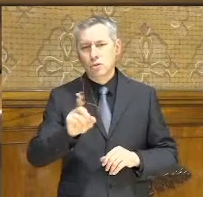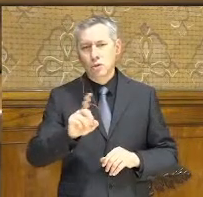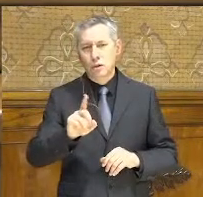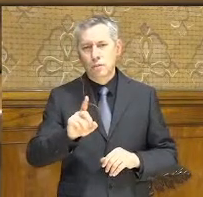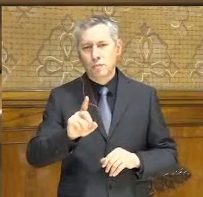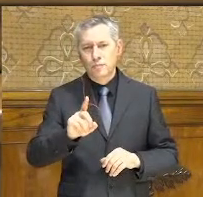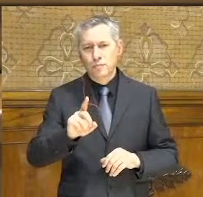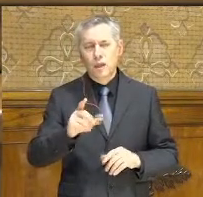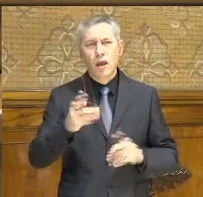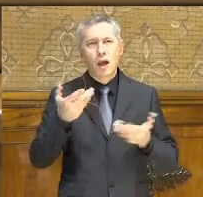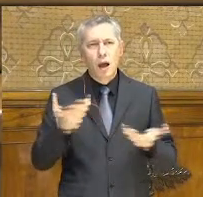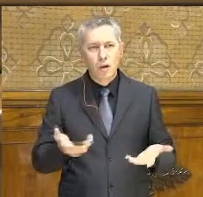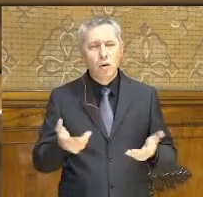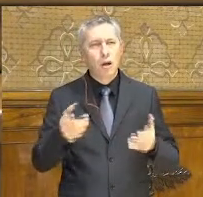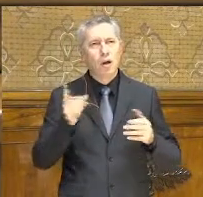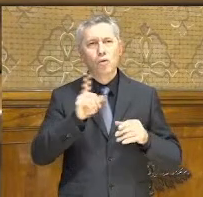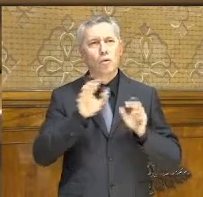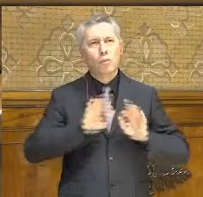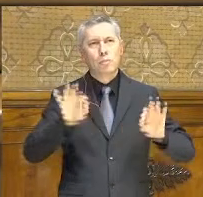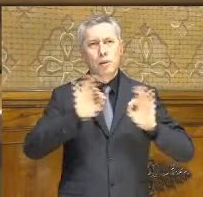of